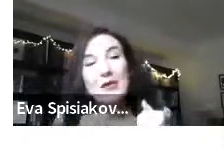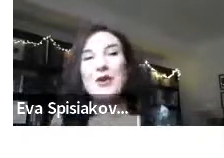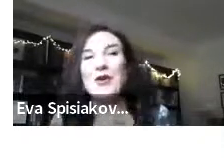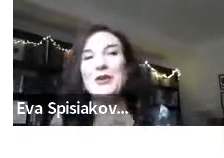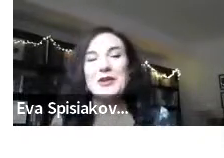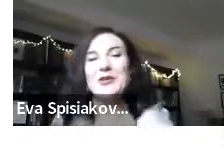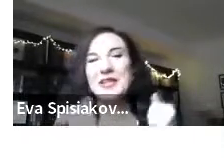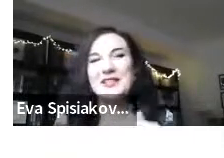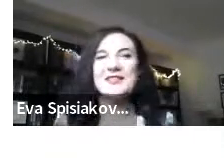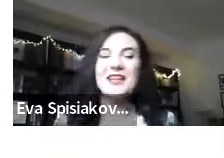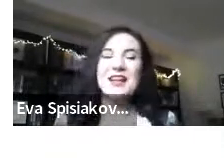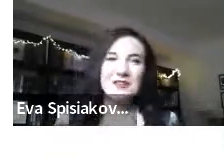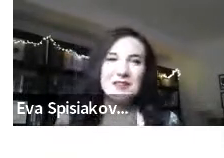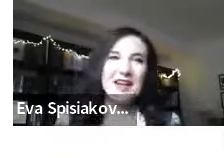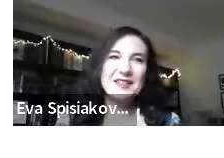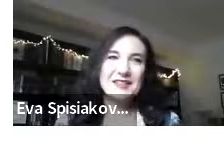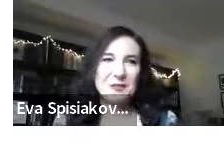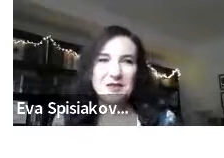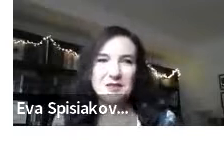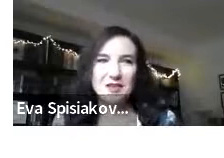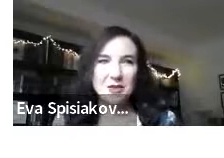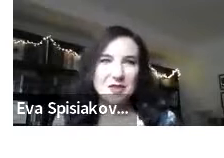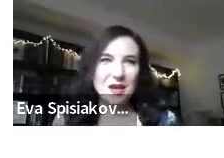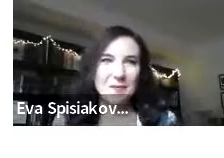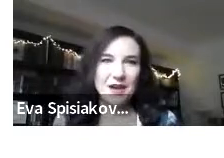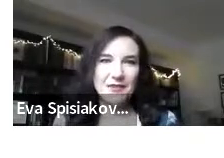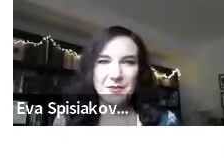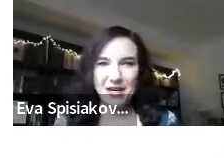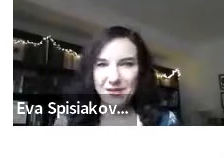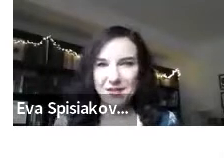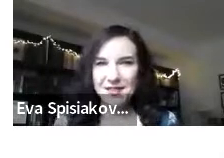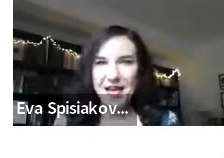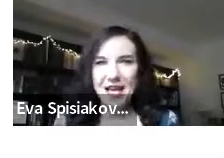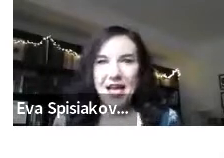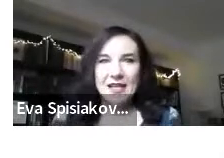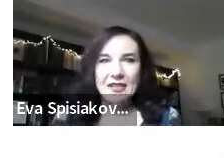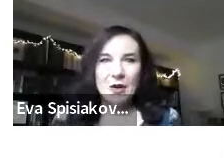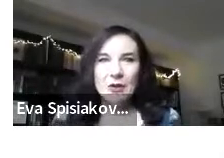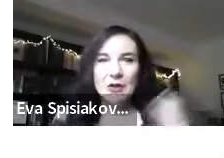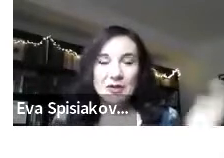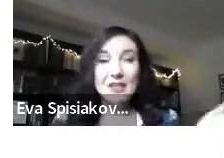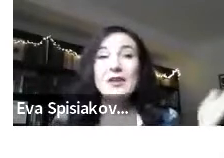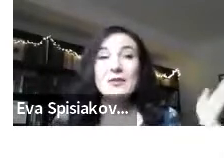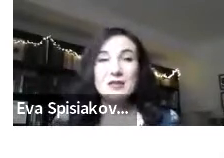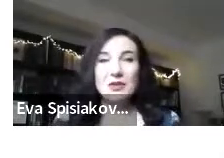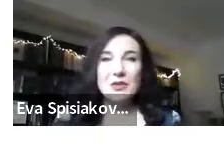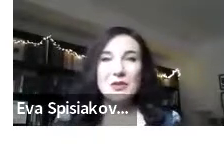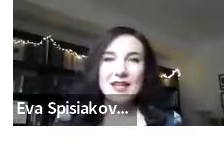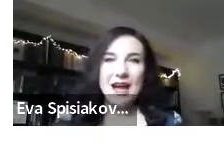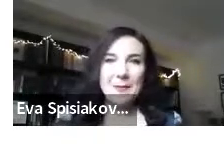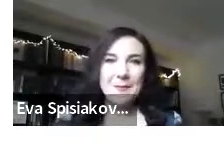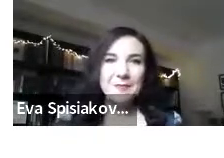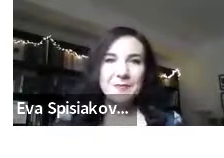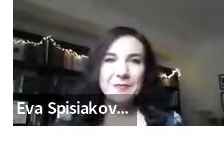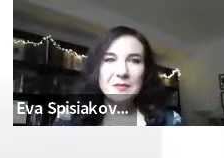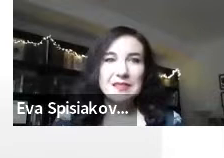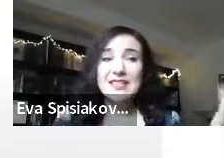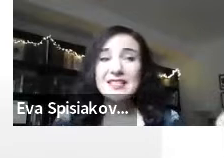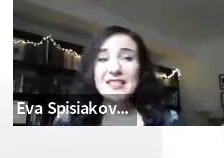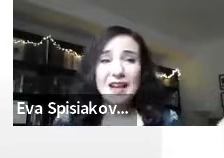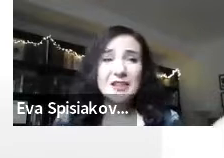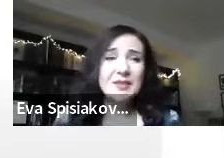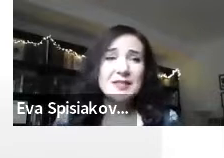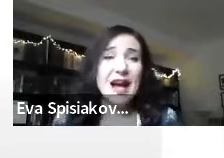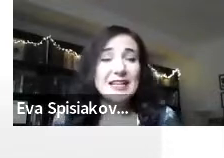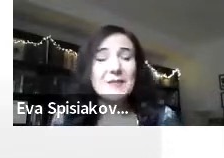CO2, but it's our fault because we didn't recycle that one yogurt tub after breakfast. So continuing with the news,